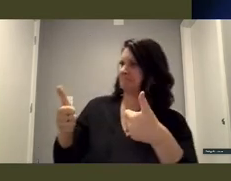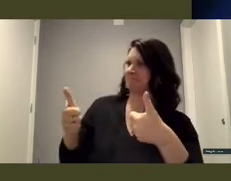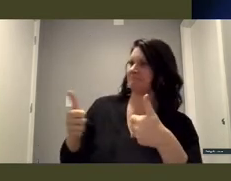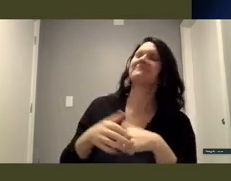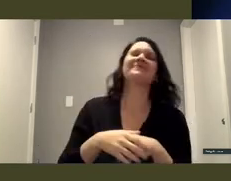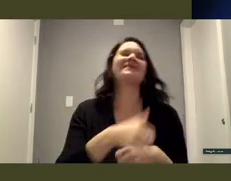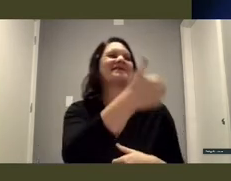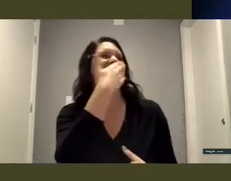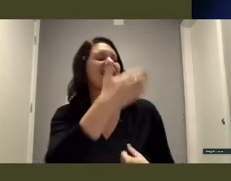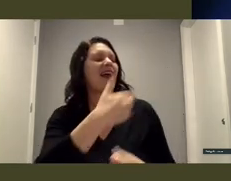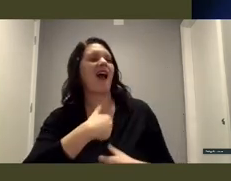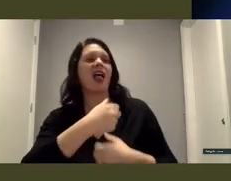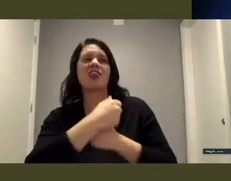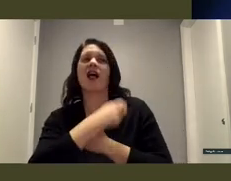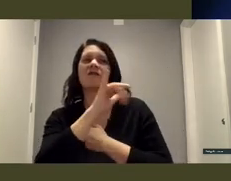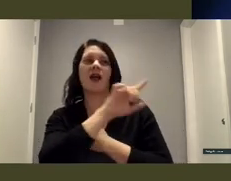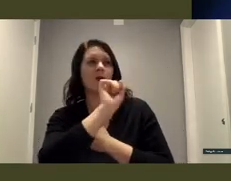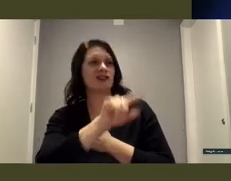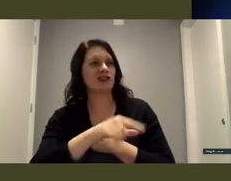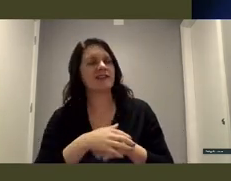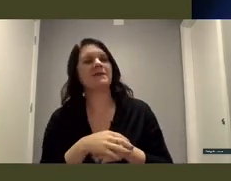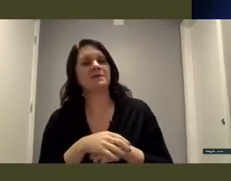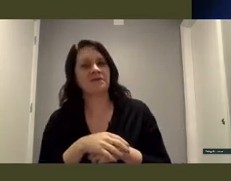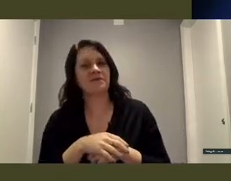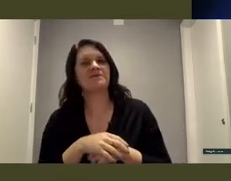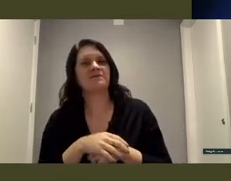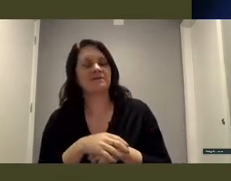love this question. And I'm going to actually